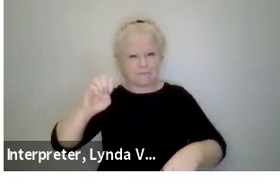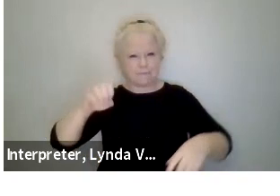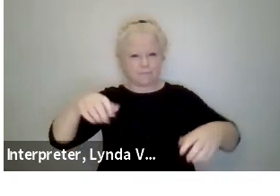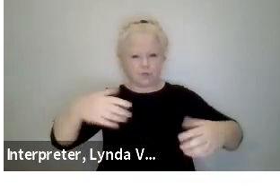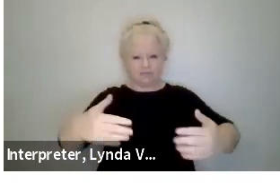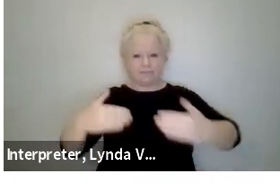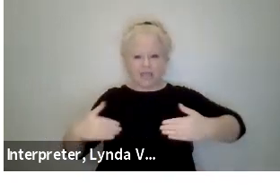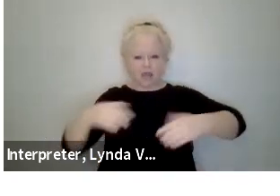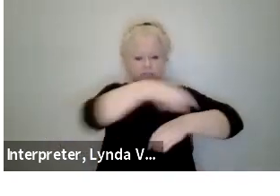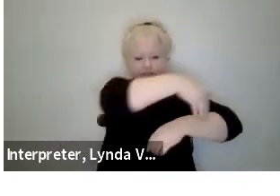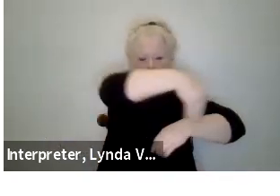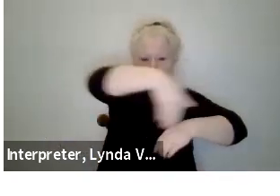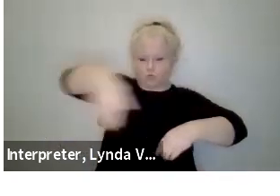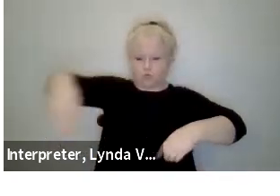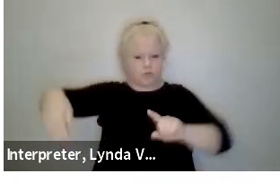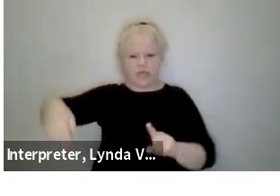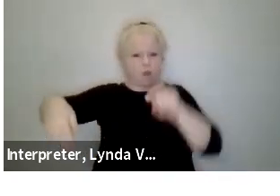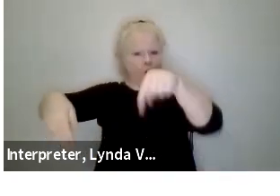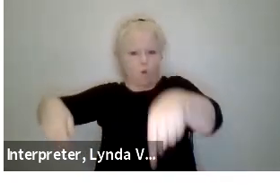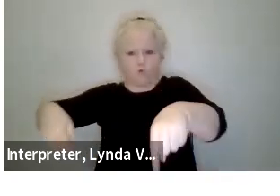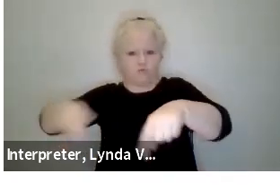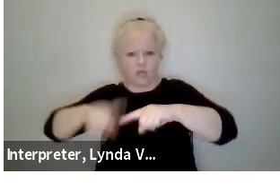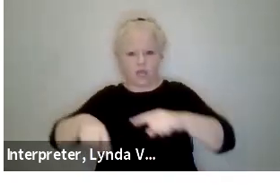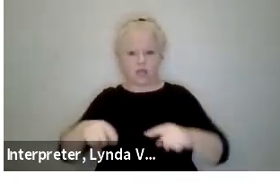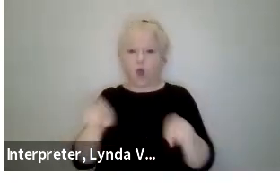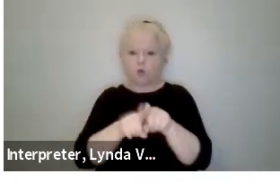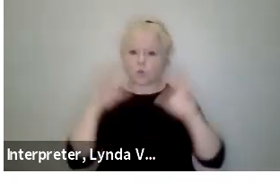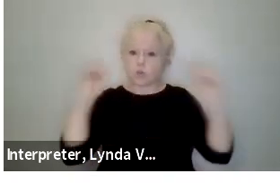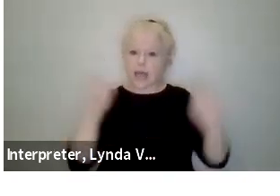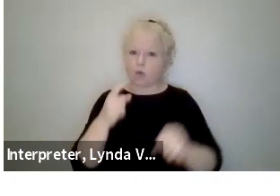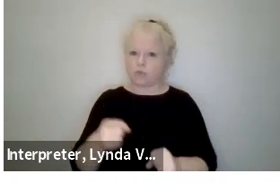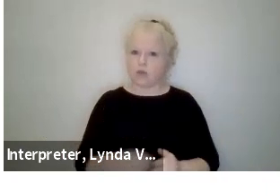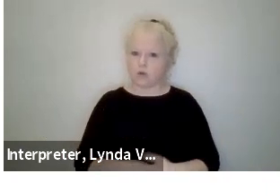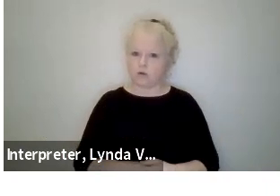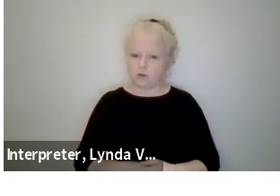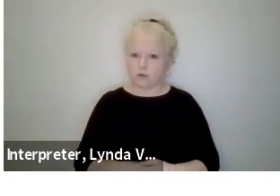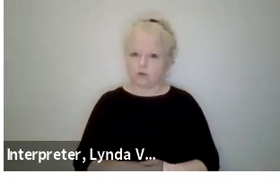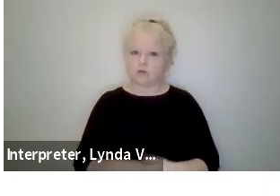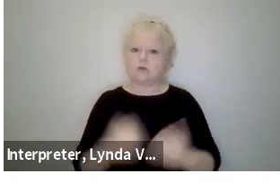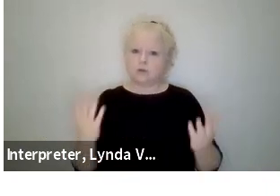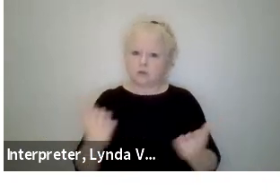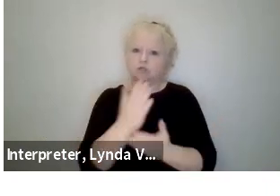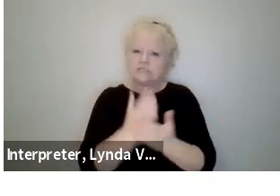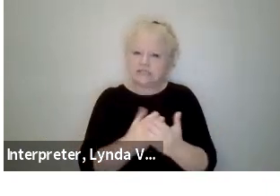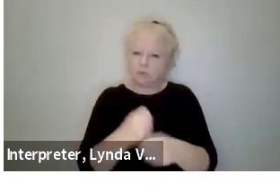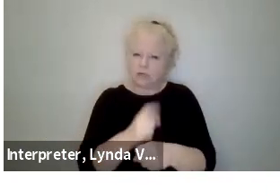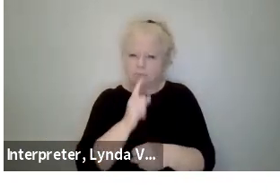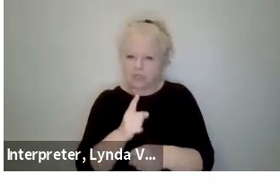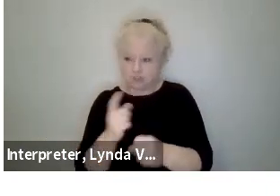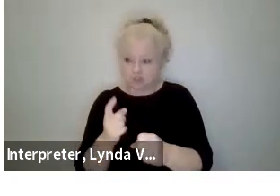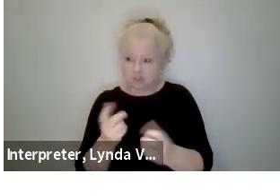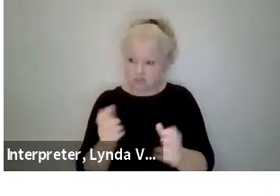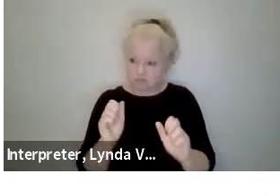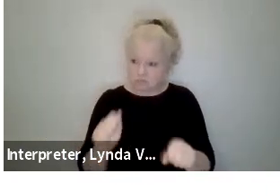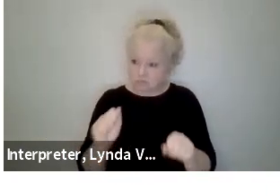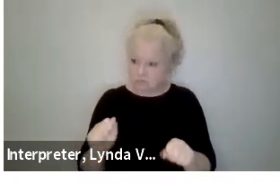it. And it's also pretty loud in their facility. So there's just certain things that they want to, make sure that